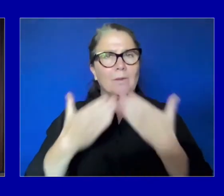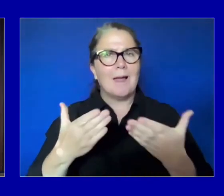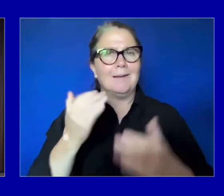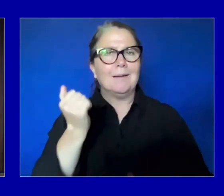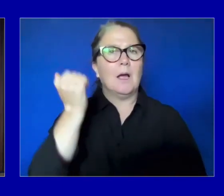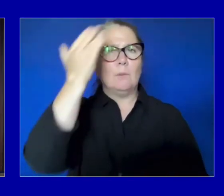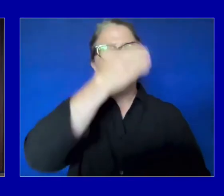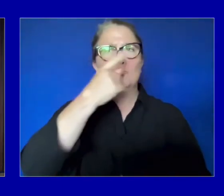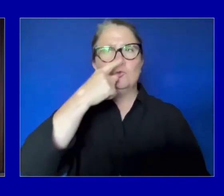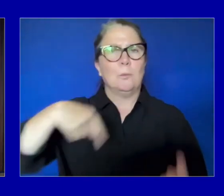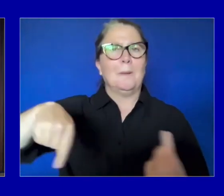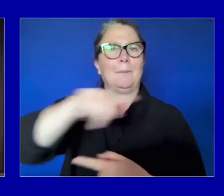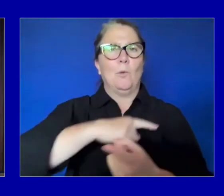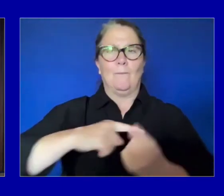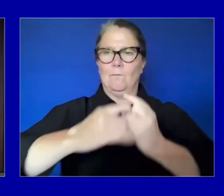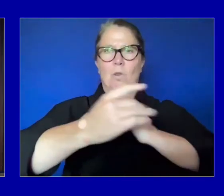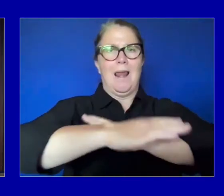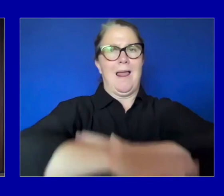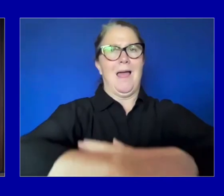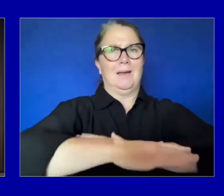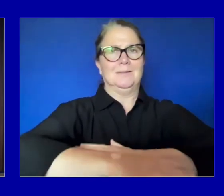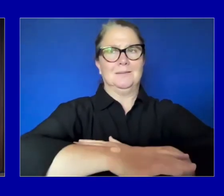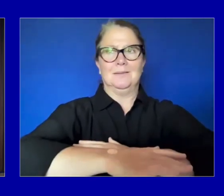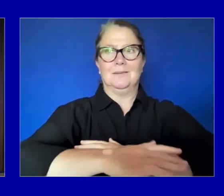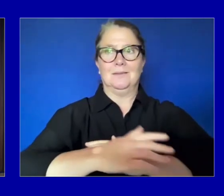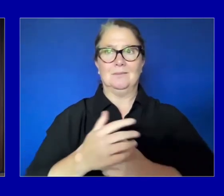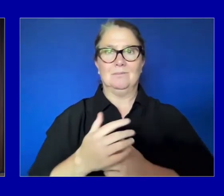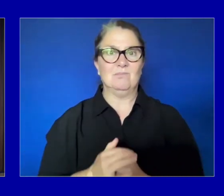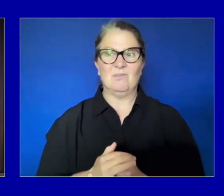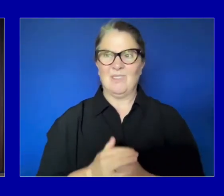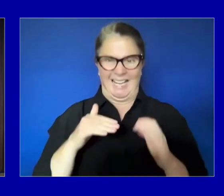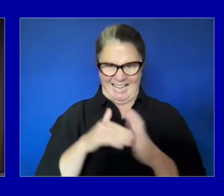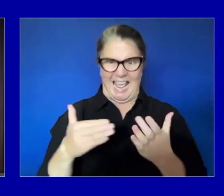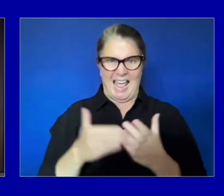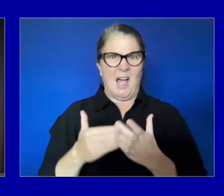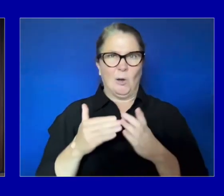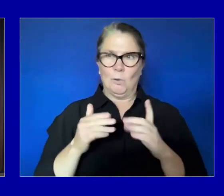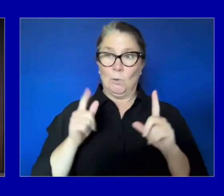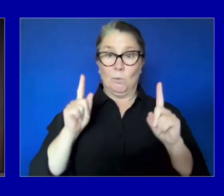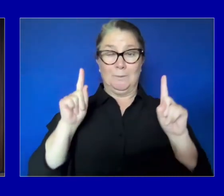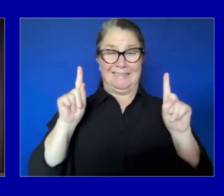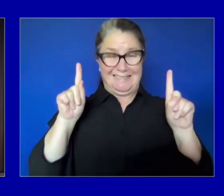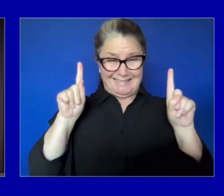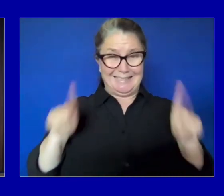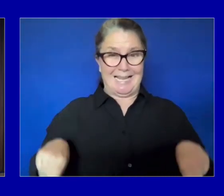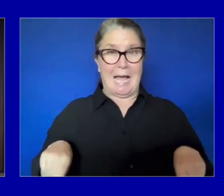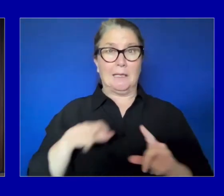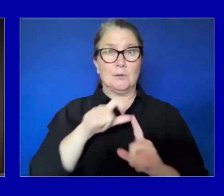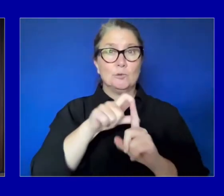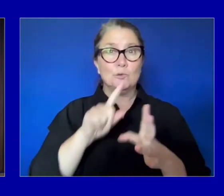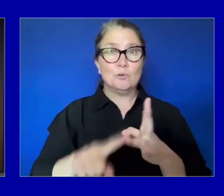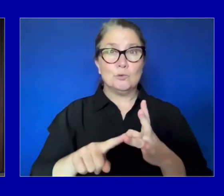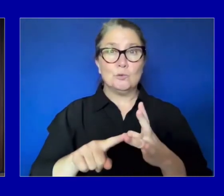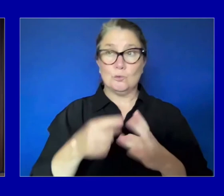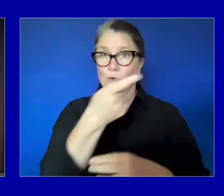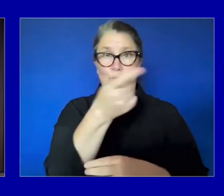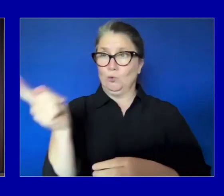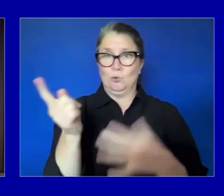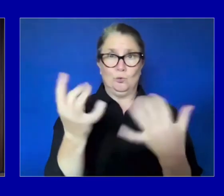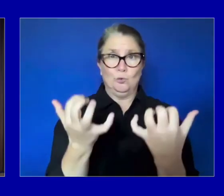and this is a way of doing it now. We're on the brink of it now. And like you mob there, you know, you're going to see this.